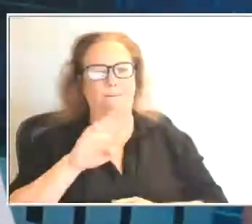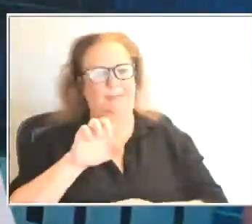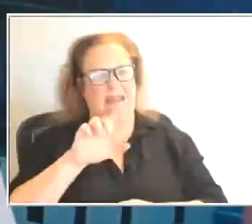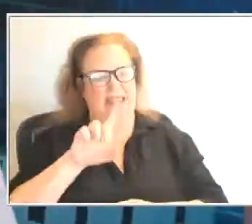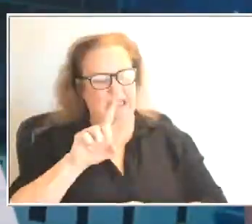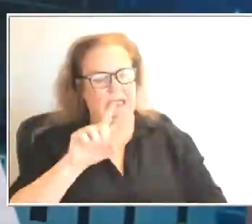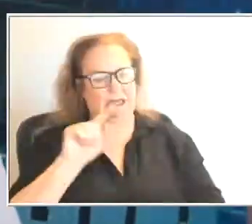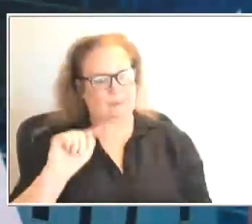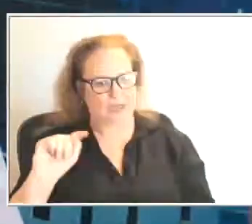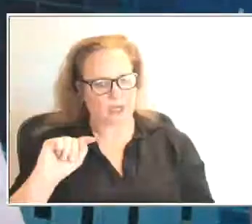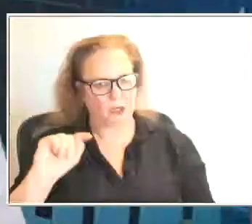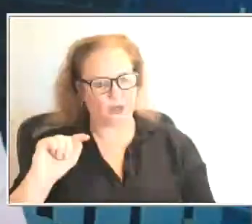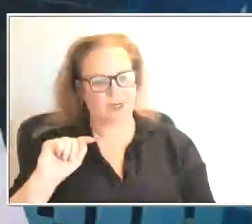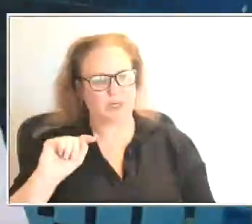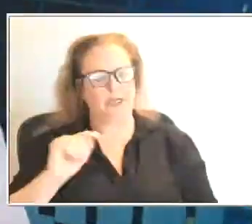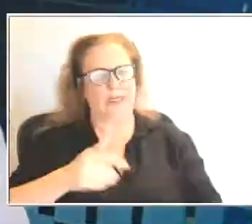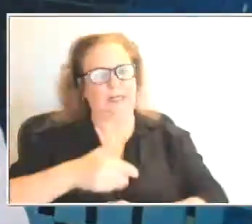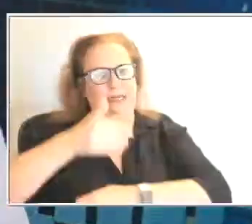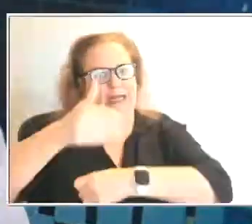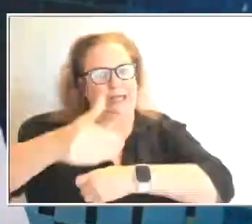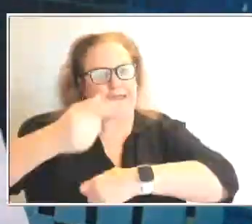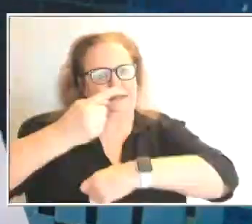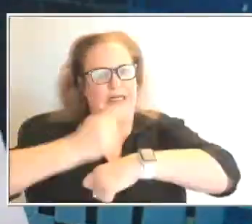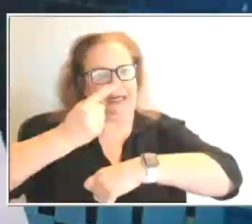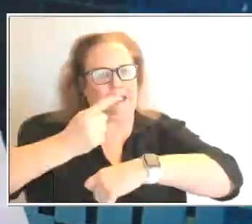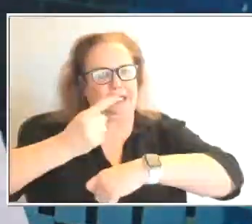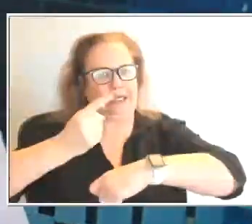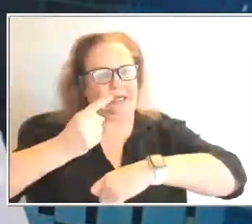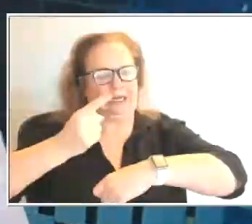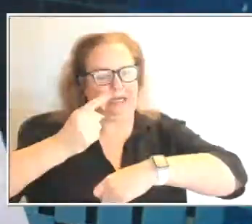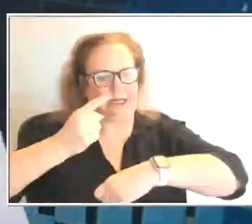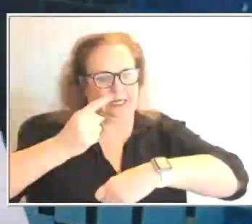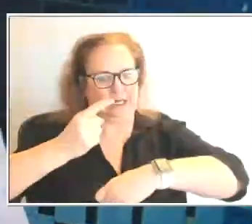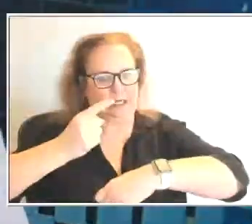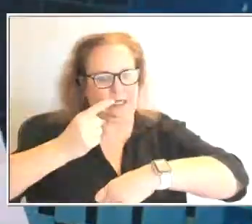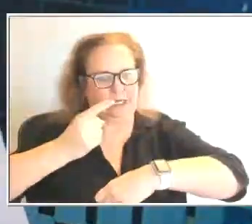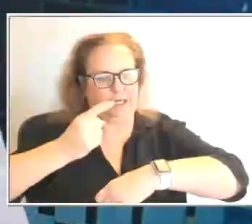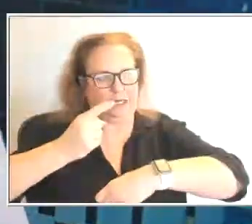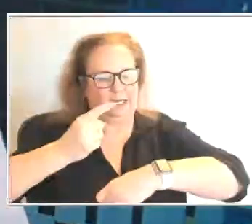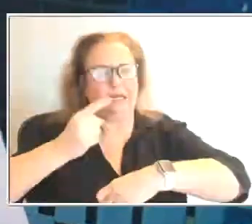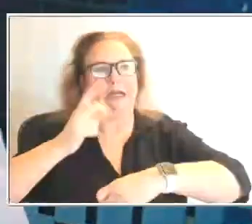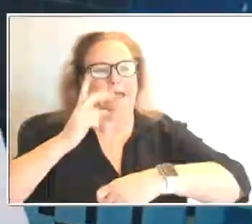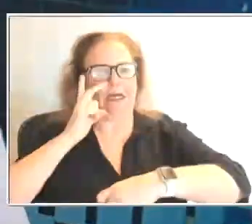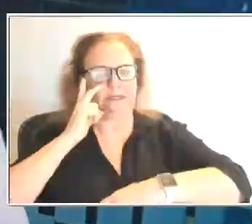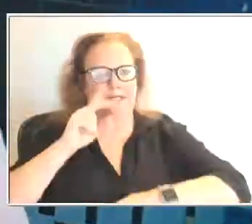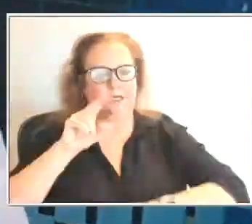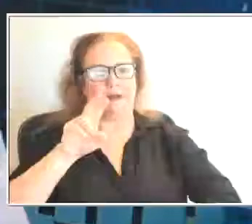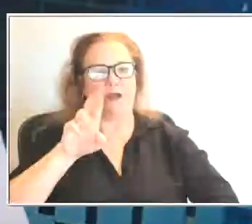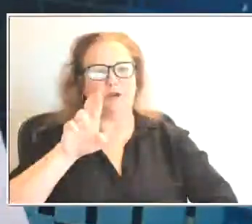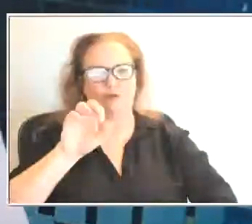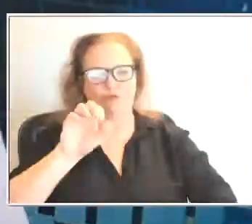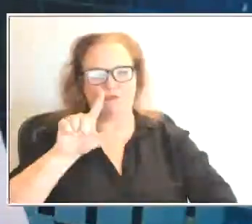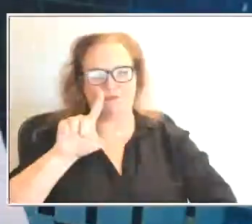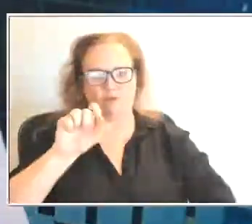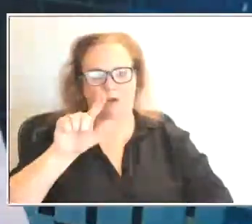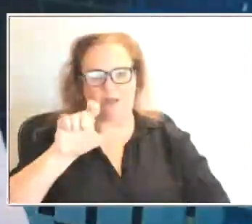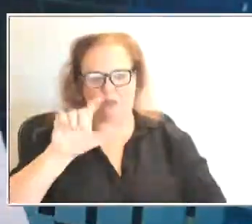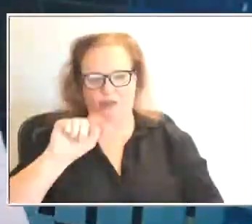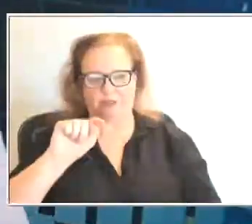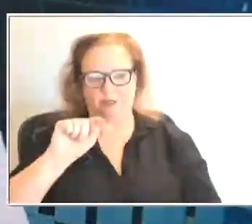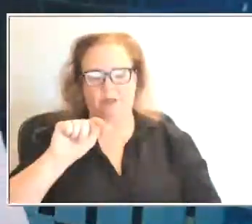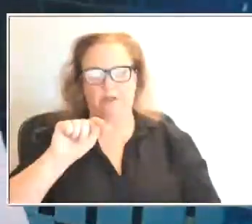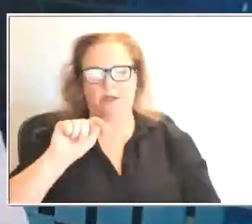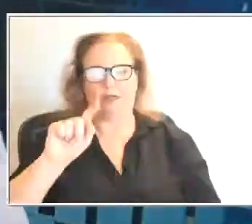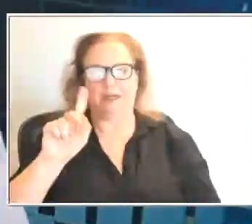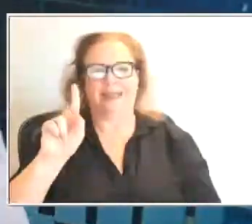next day, the very next day, I went to see my urologist, and she was with